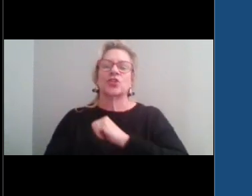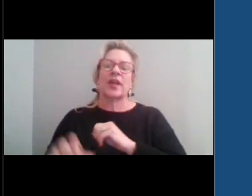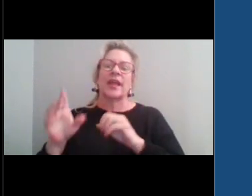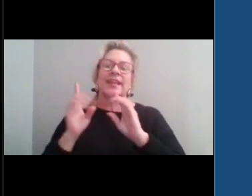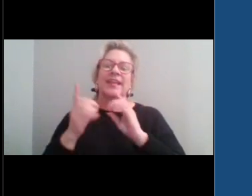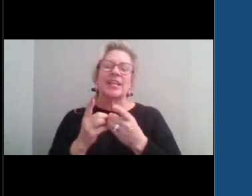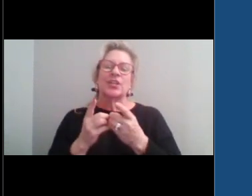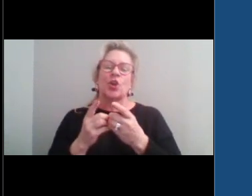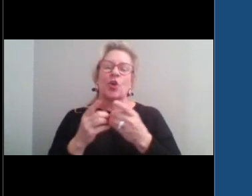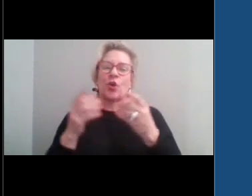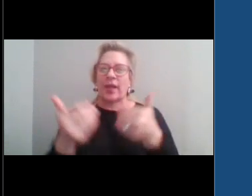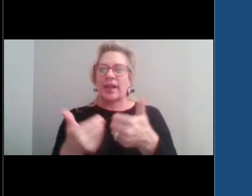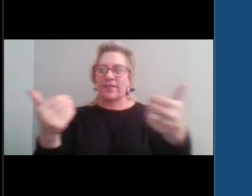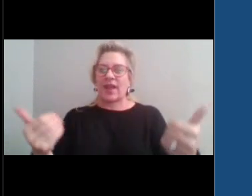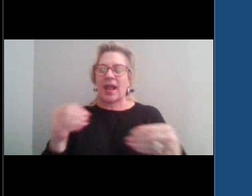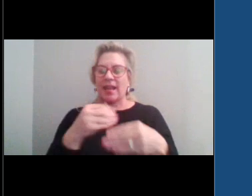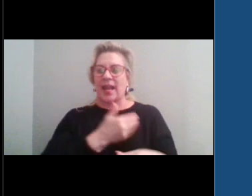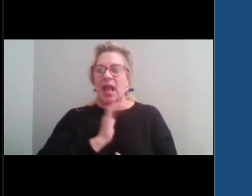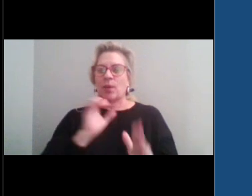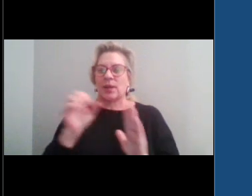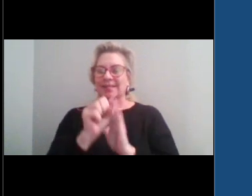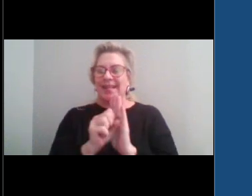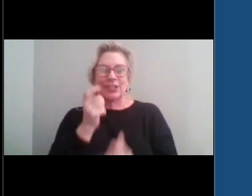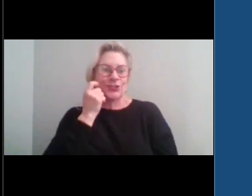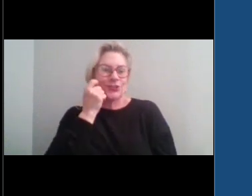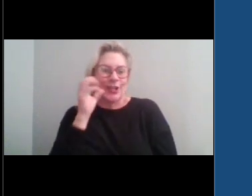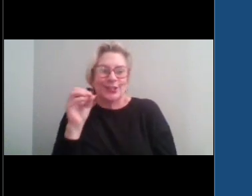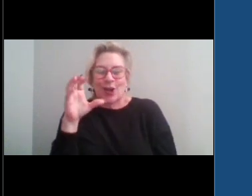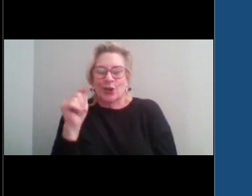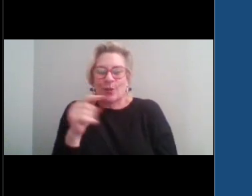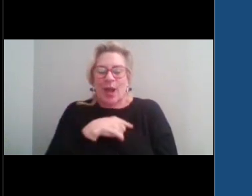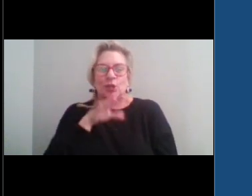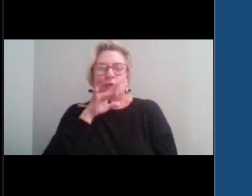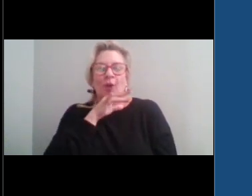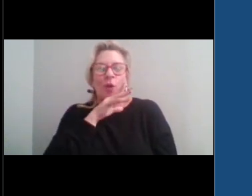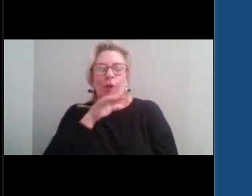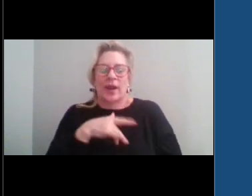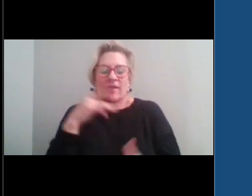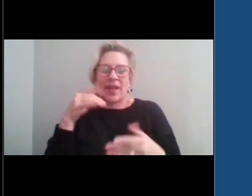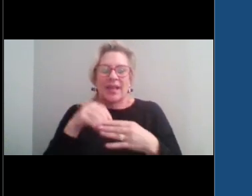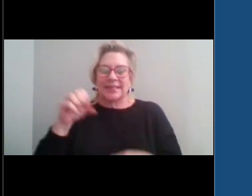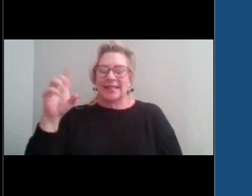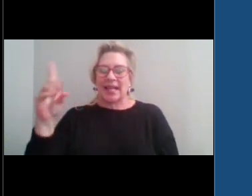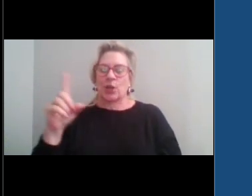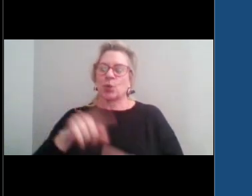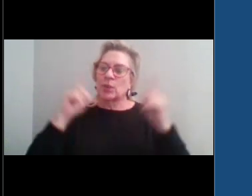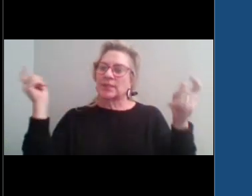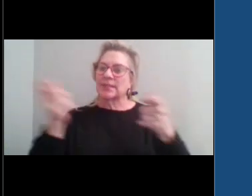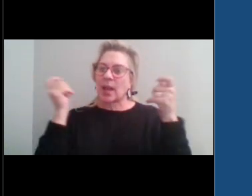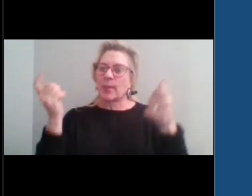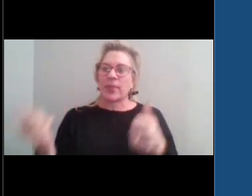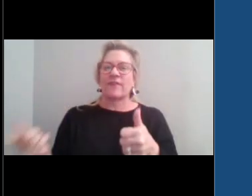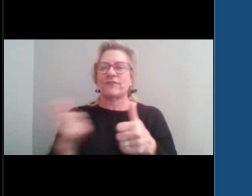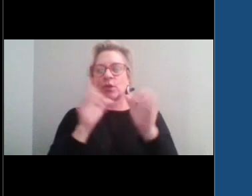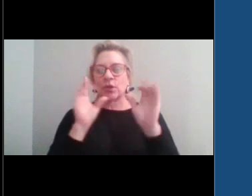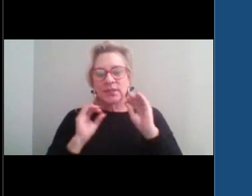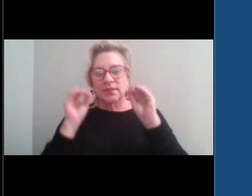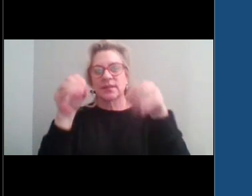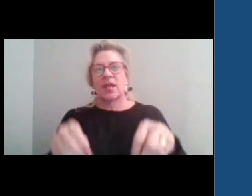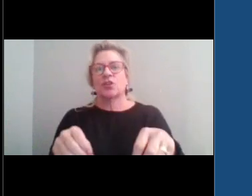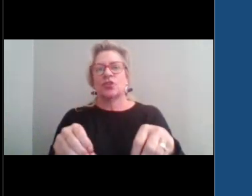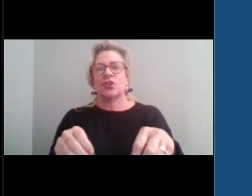very often. Just in October, I spoke at an event in Poway, San Diego to celebrate the first installation